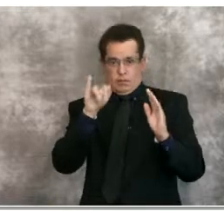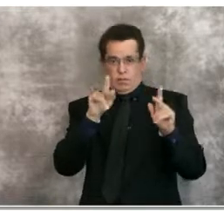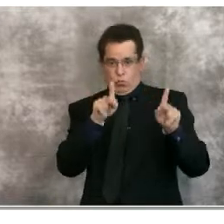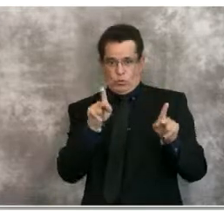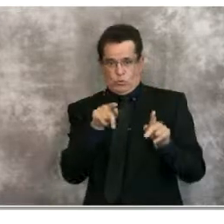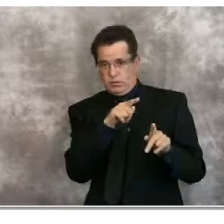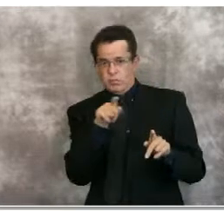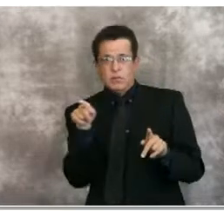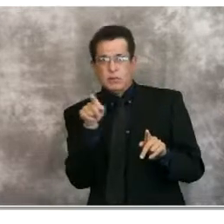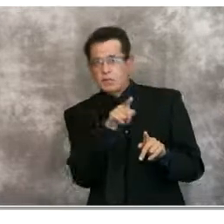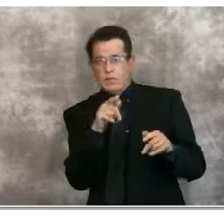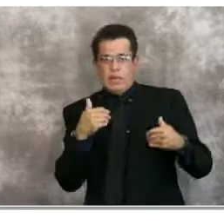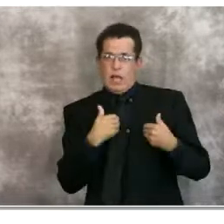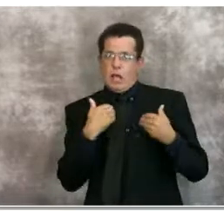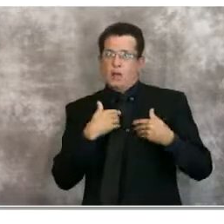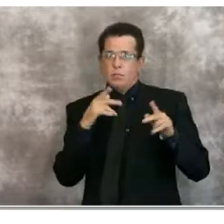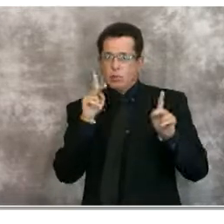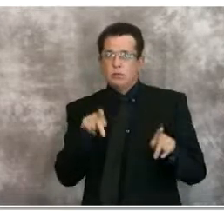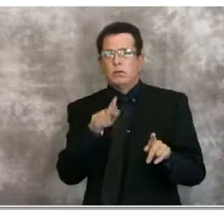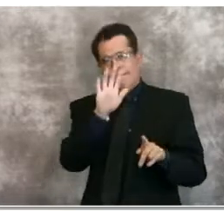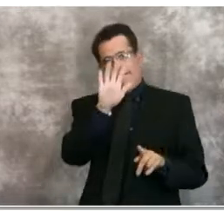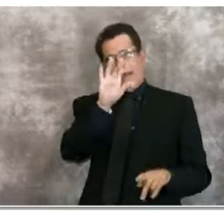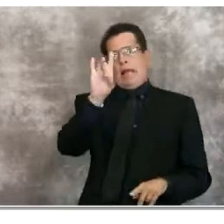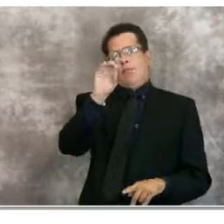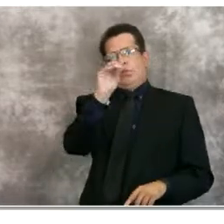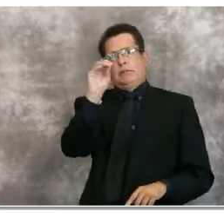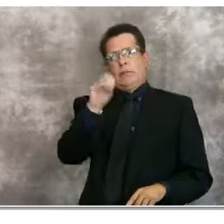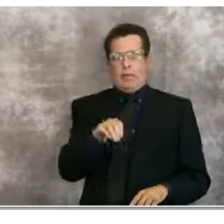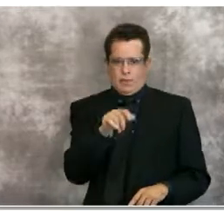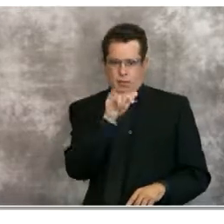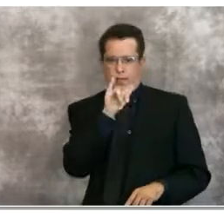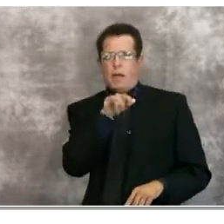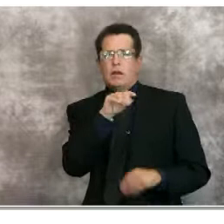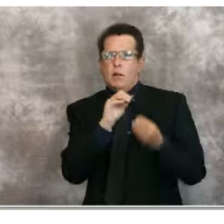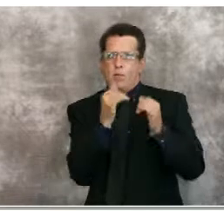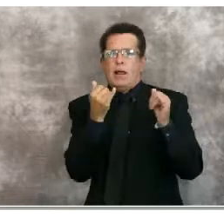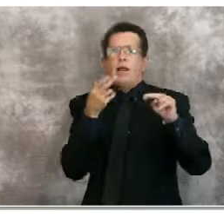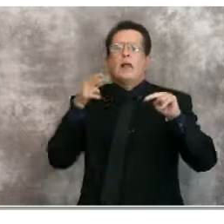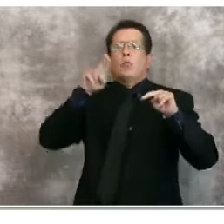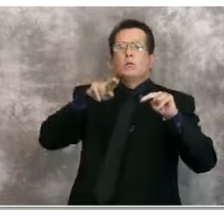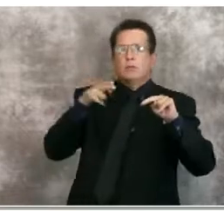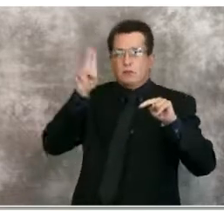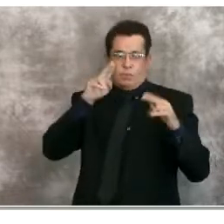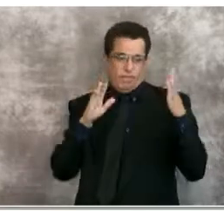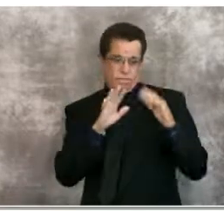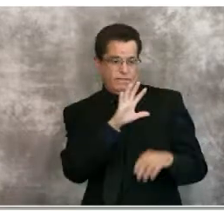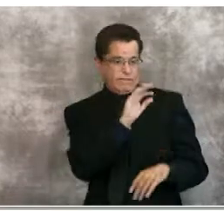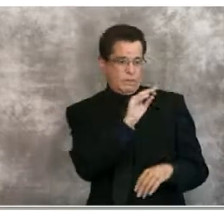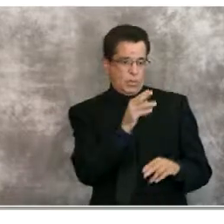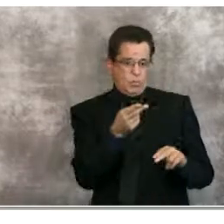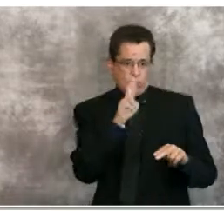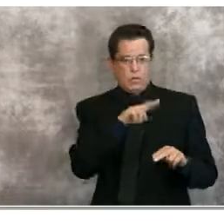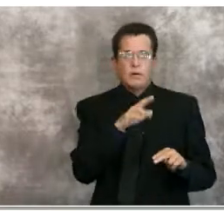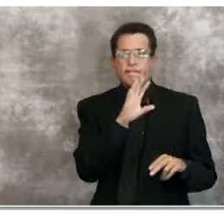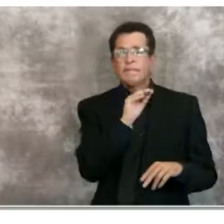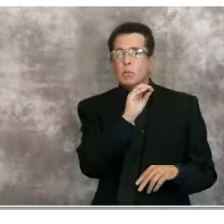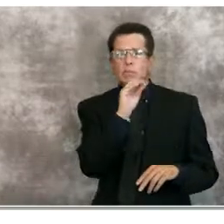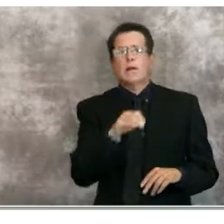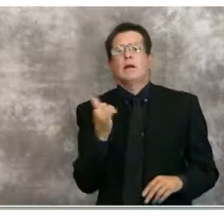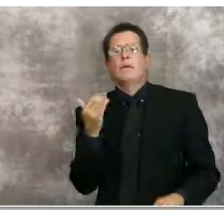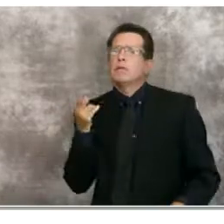individuals or cases, again, 58%, which has slowly increased from about 50% since the beginning of the